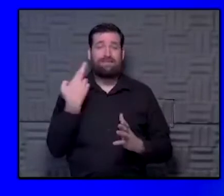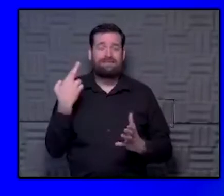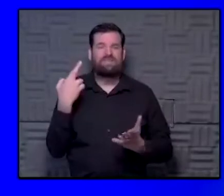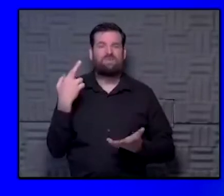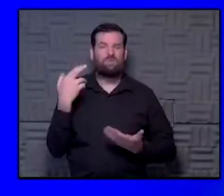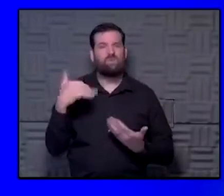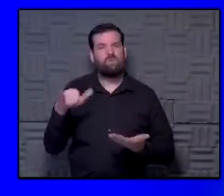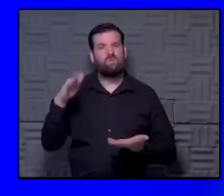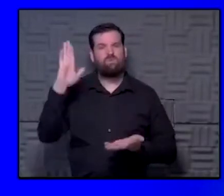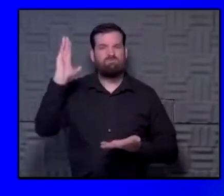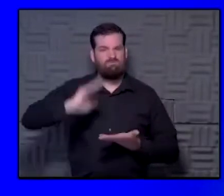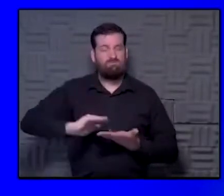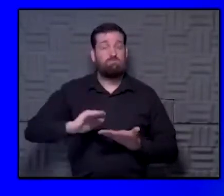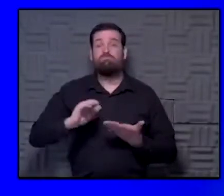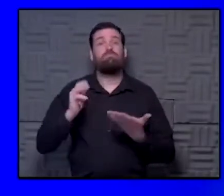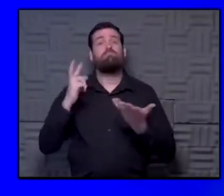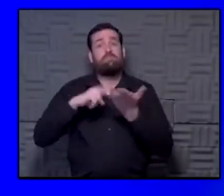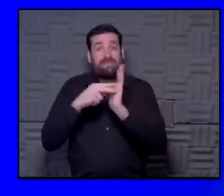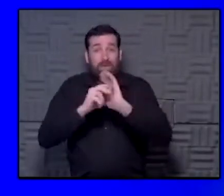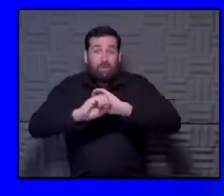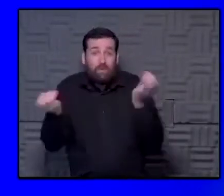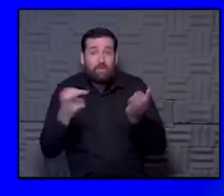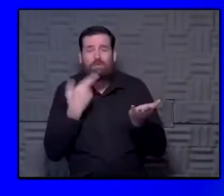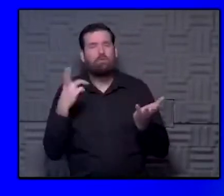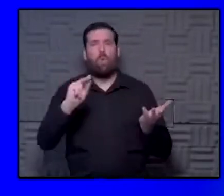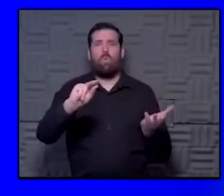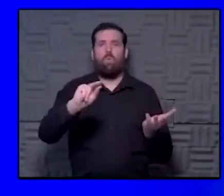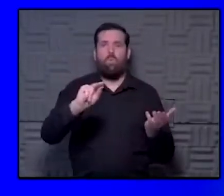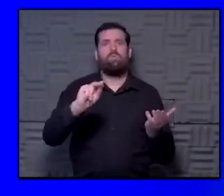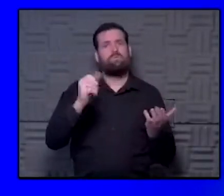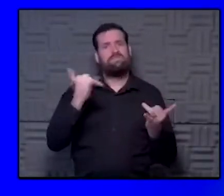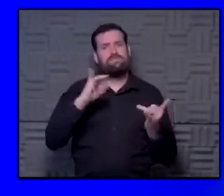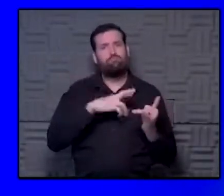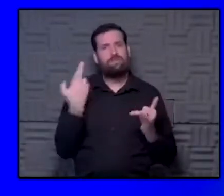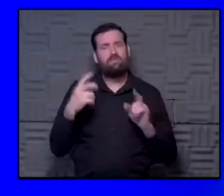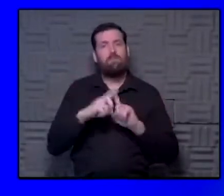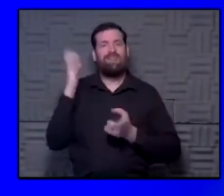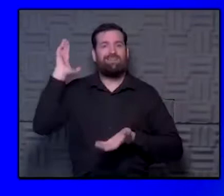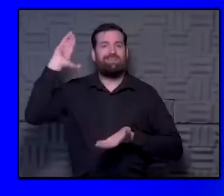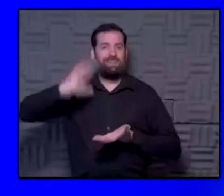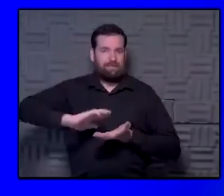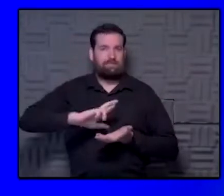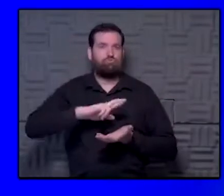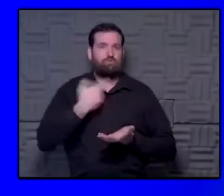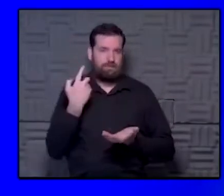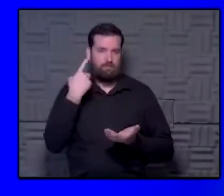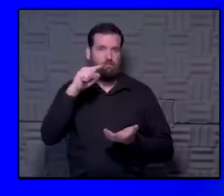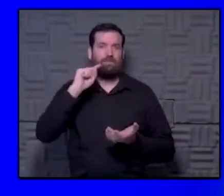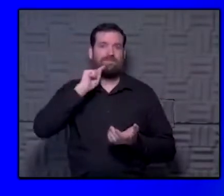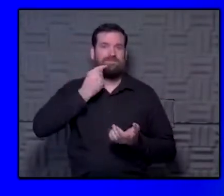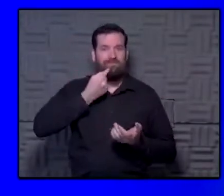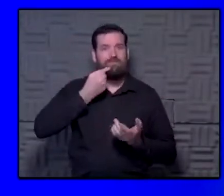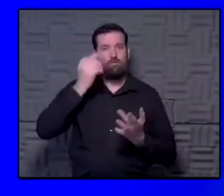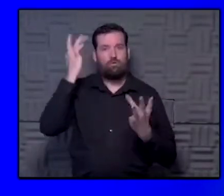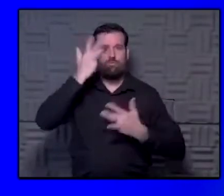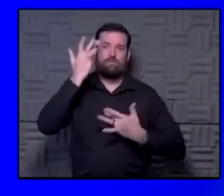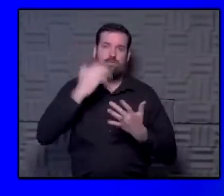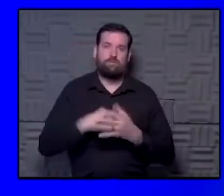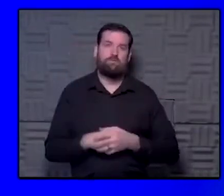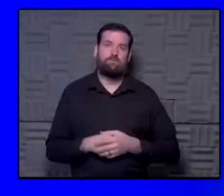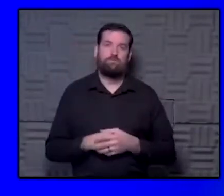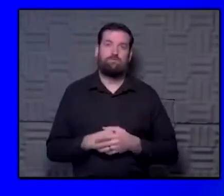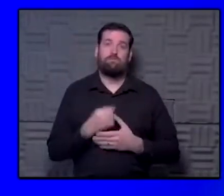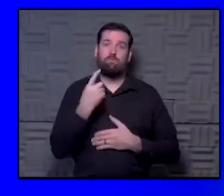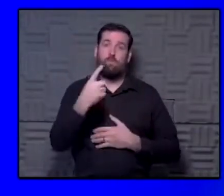greatly decreased. It's not zero, but their risk is greatly decreased from having severe and critical illness. So I think that is